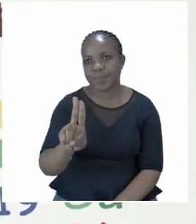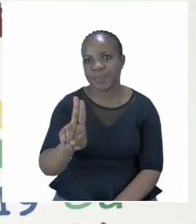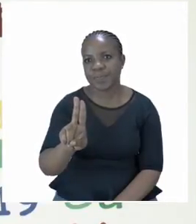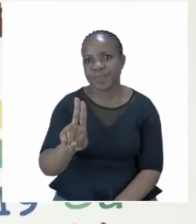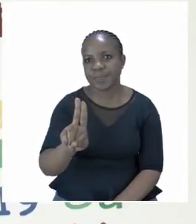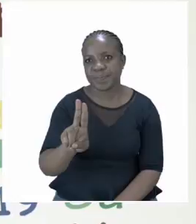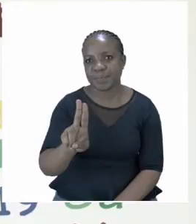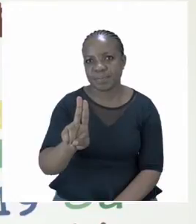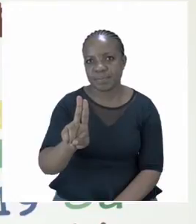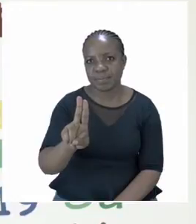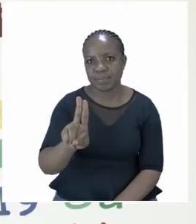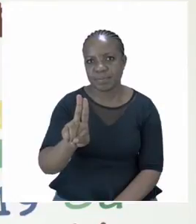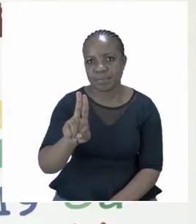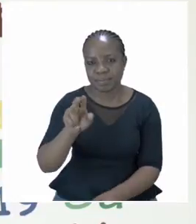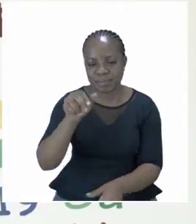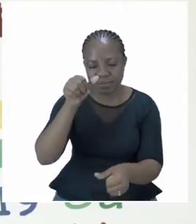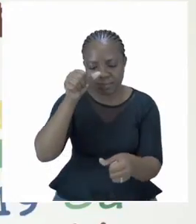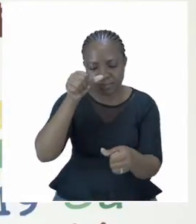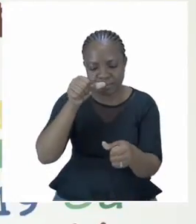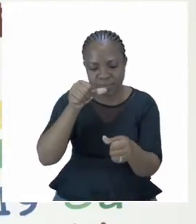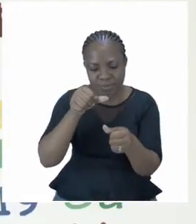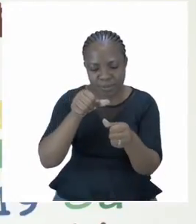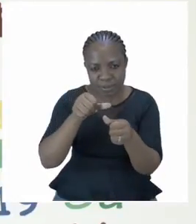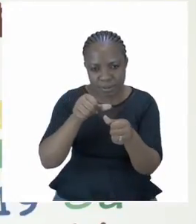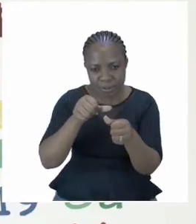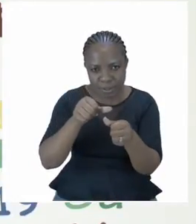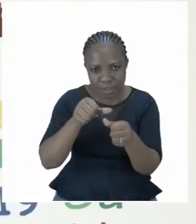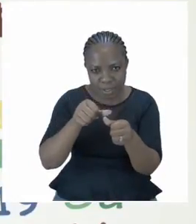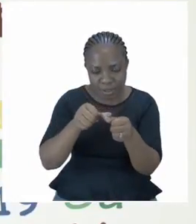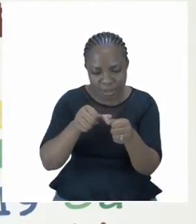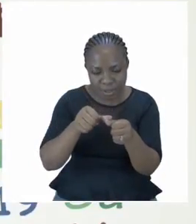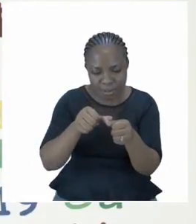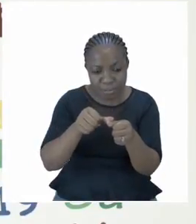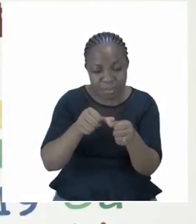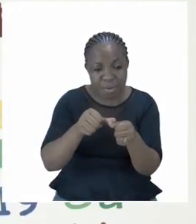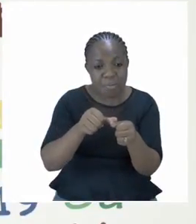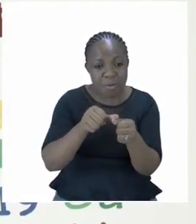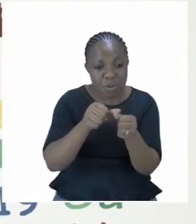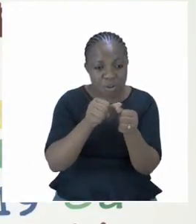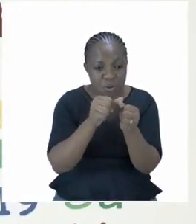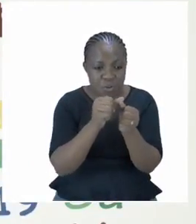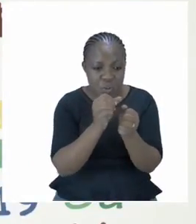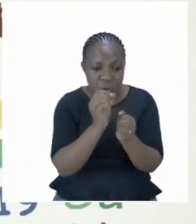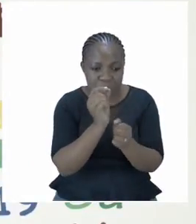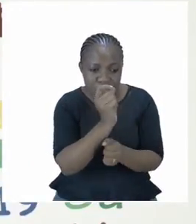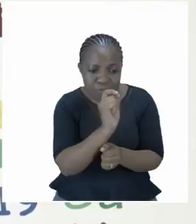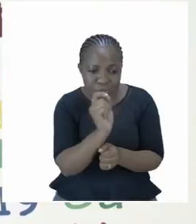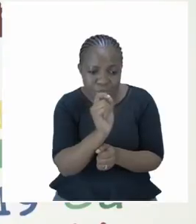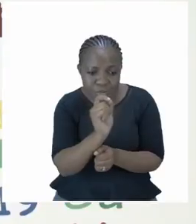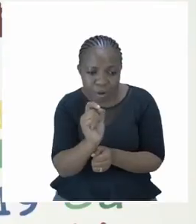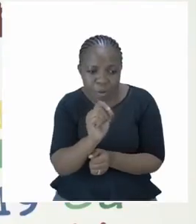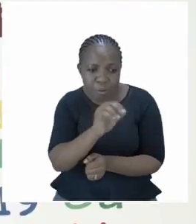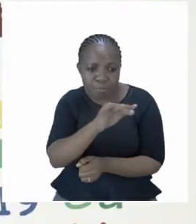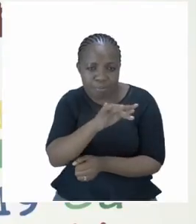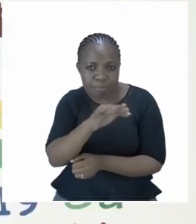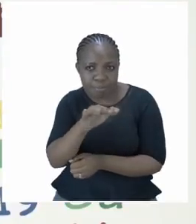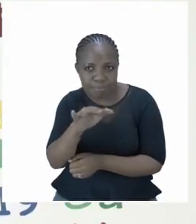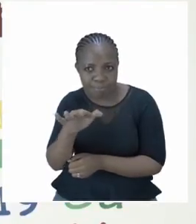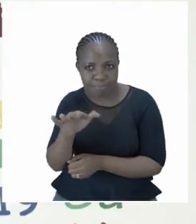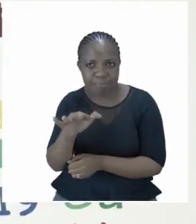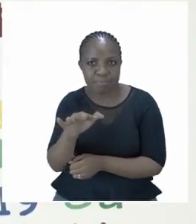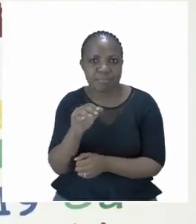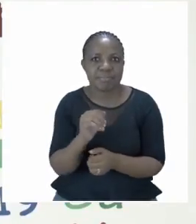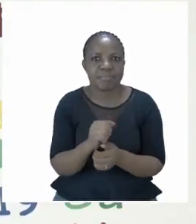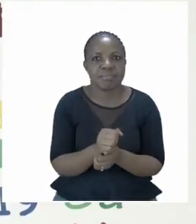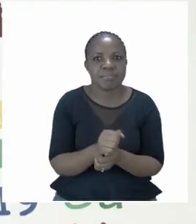Remember to use them when you are filling in and take a look at the pictures so that your clue will lead you to